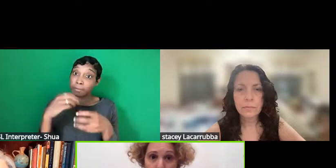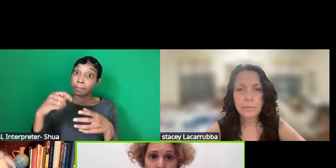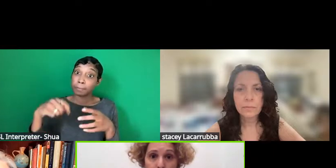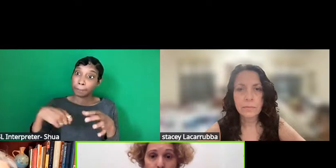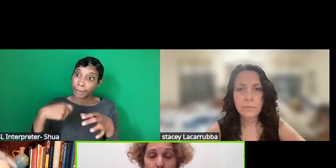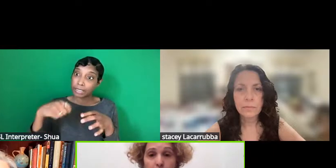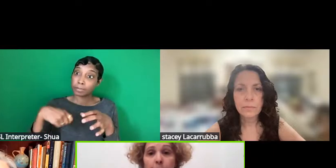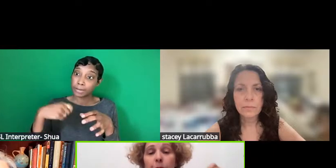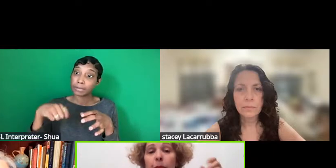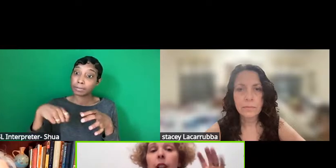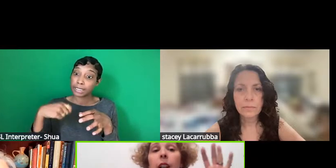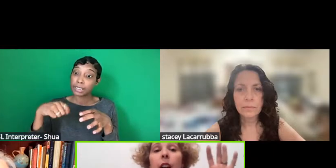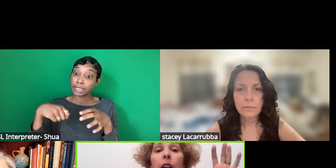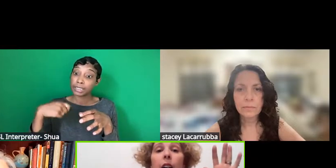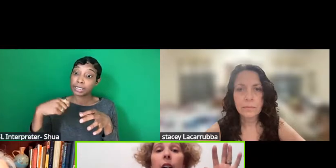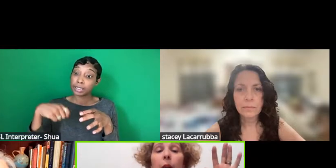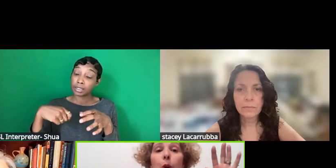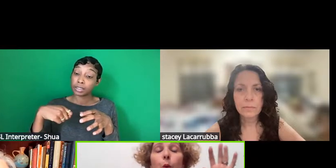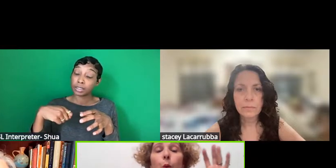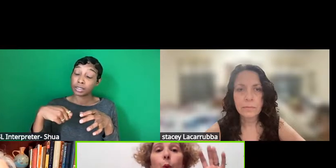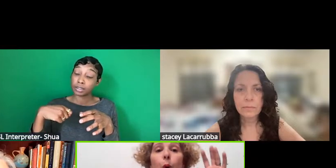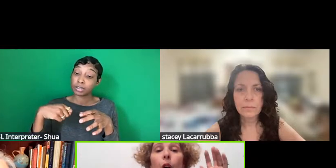up.